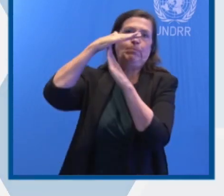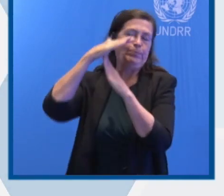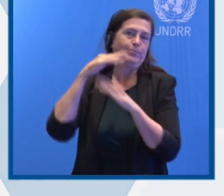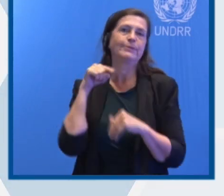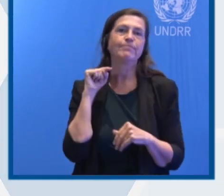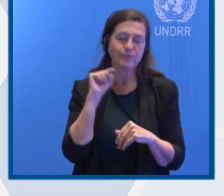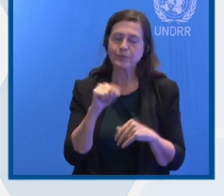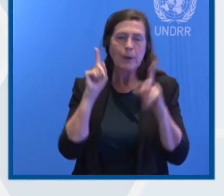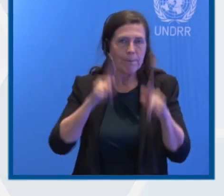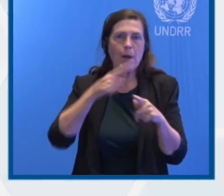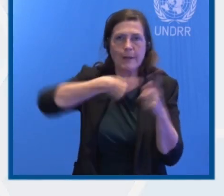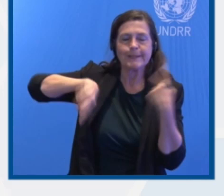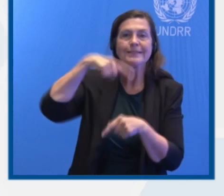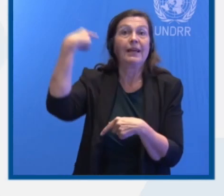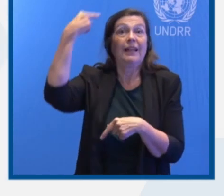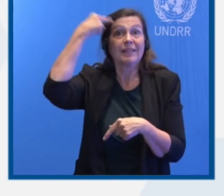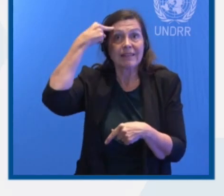think about